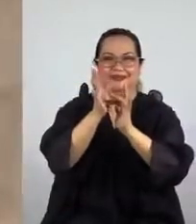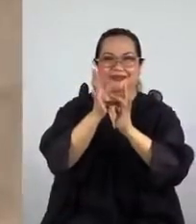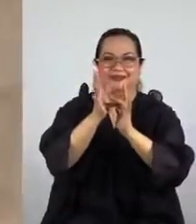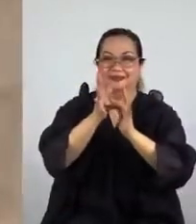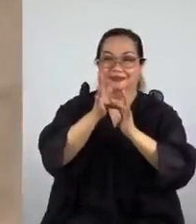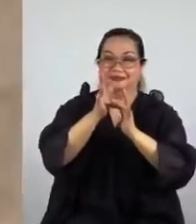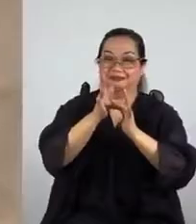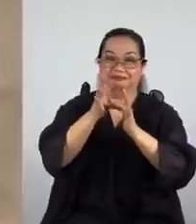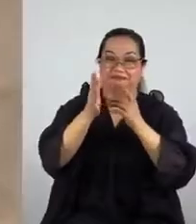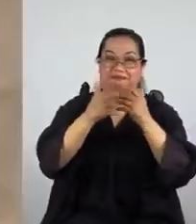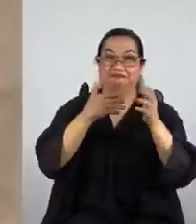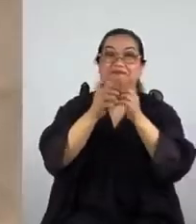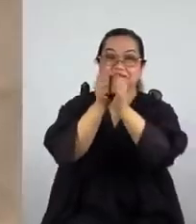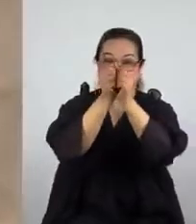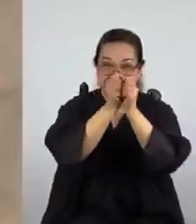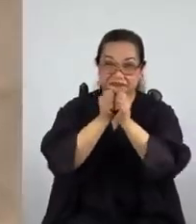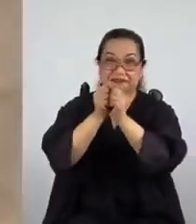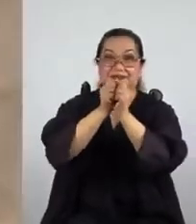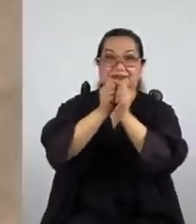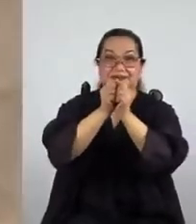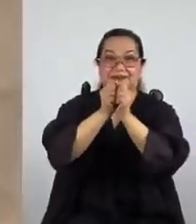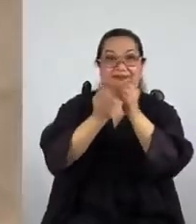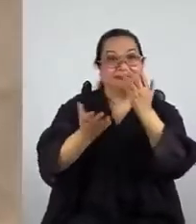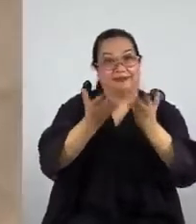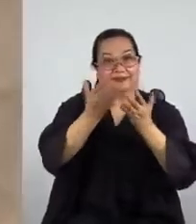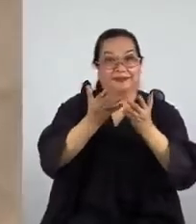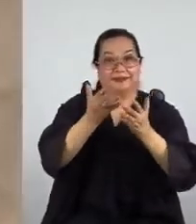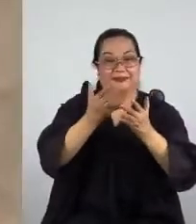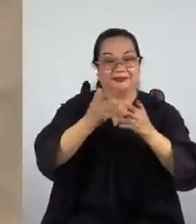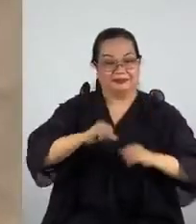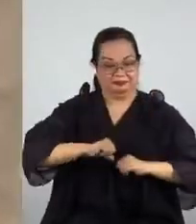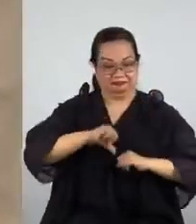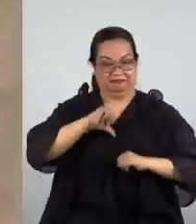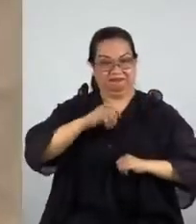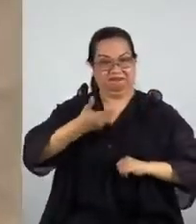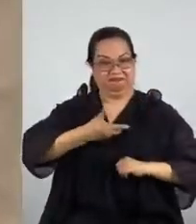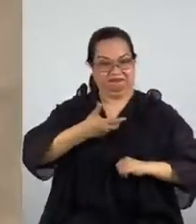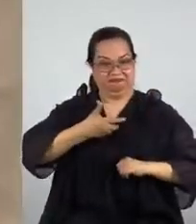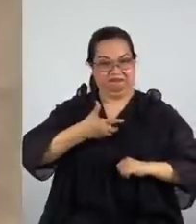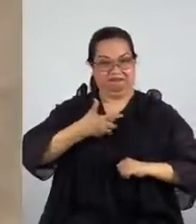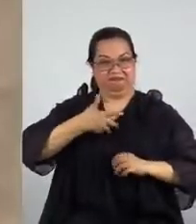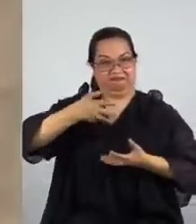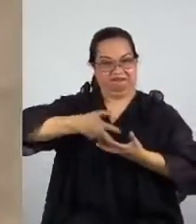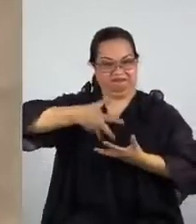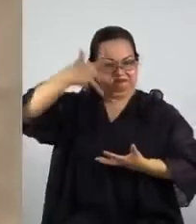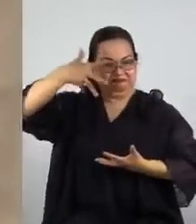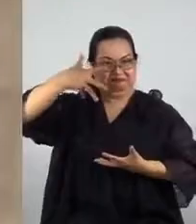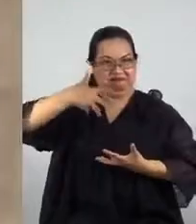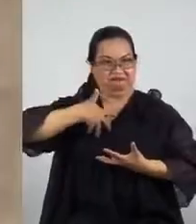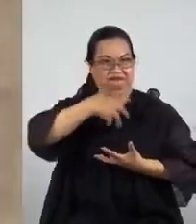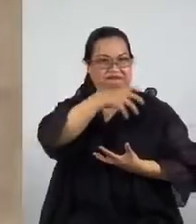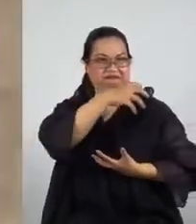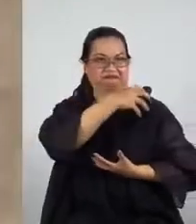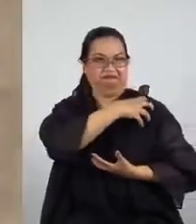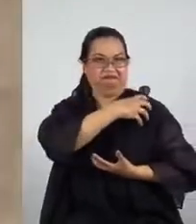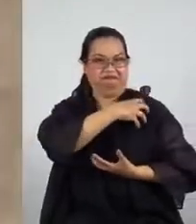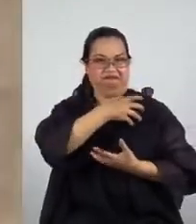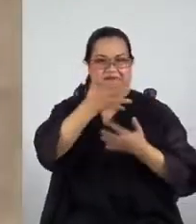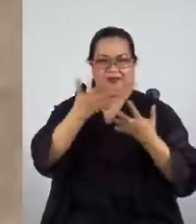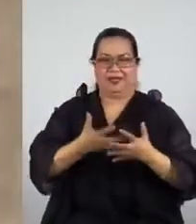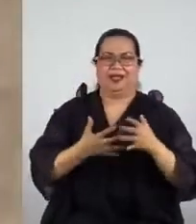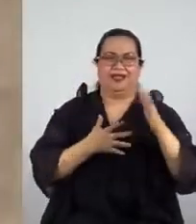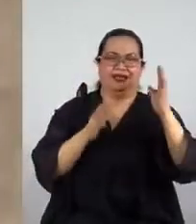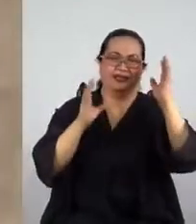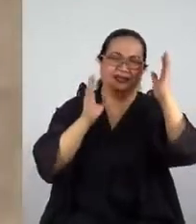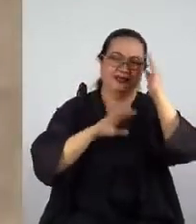And it is an abiding one. Perhaps the pride of life, possessions, position, or power is weighing you down. Consider this